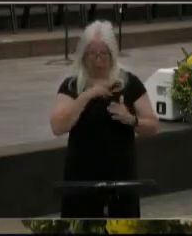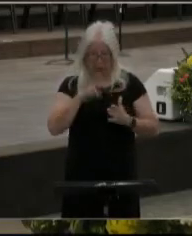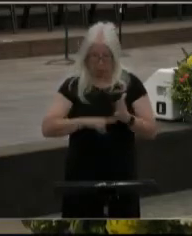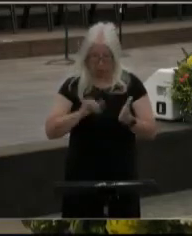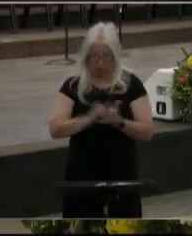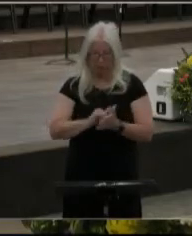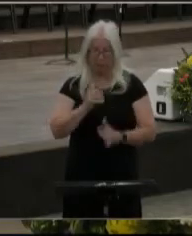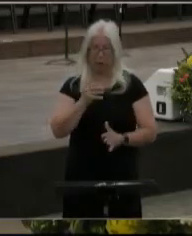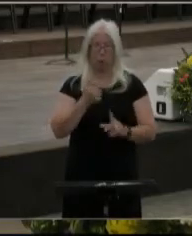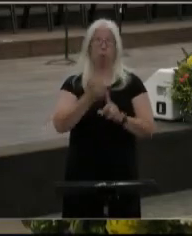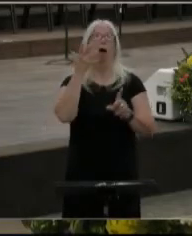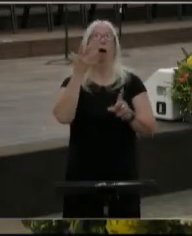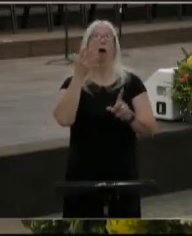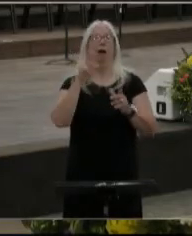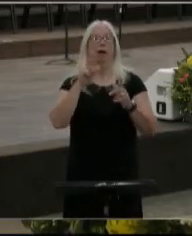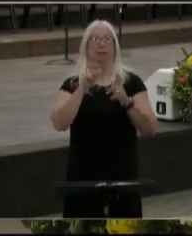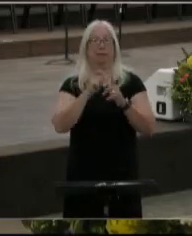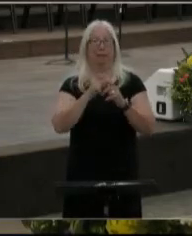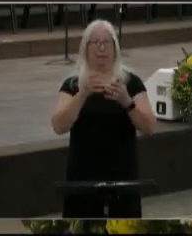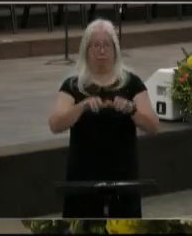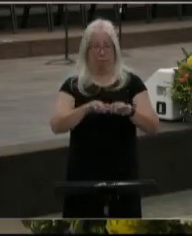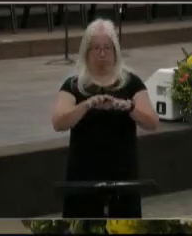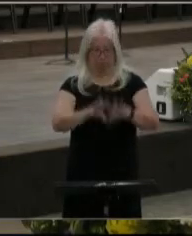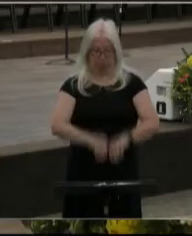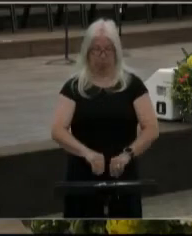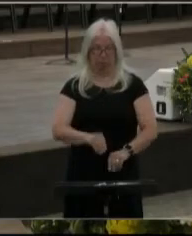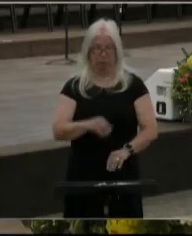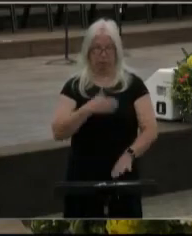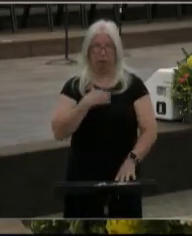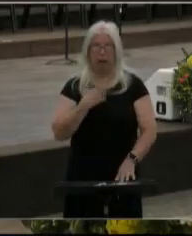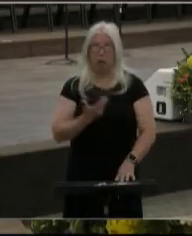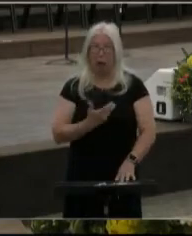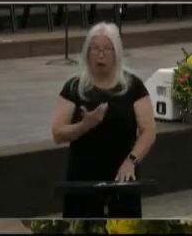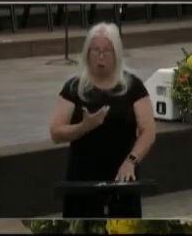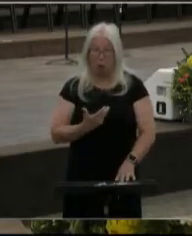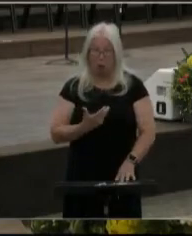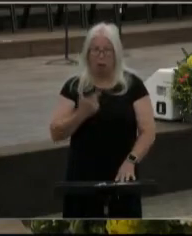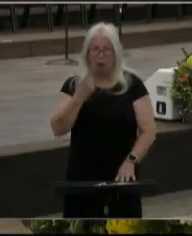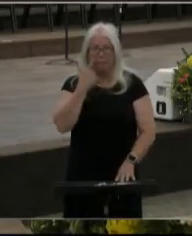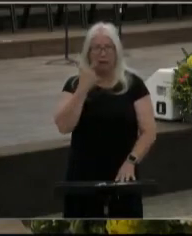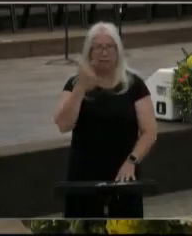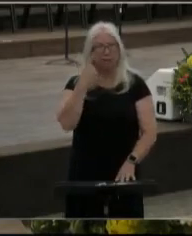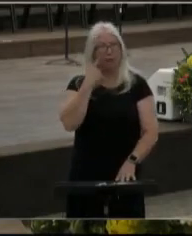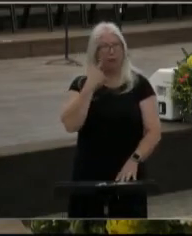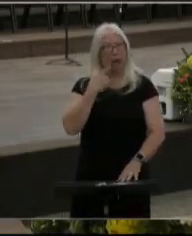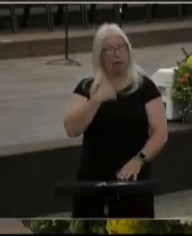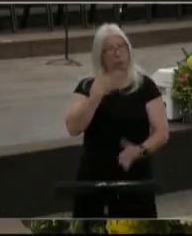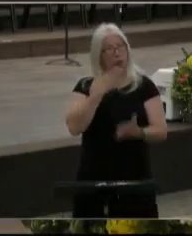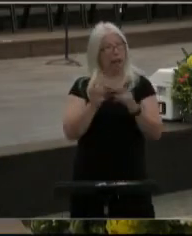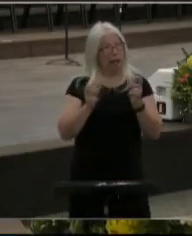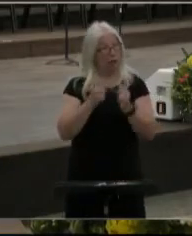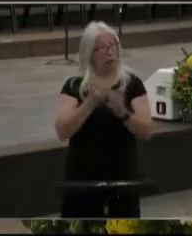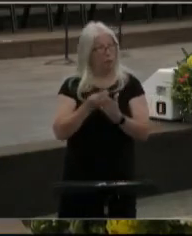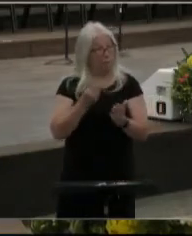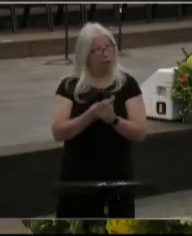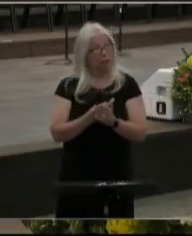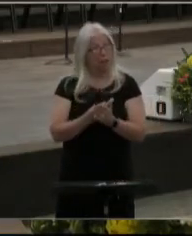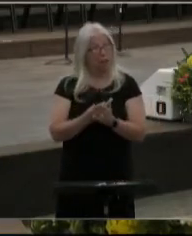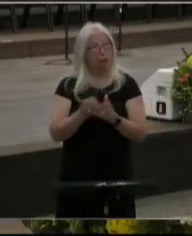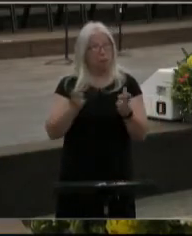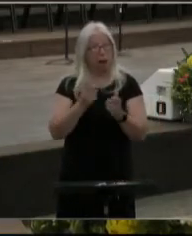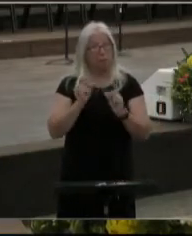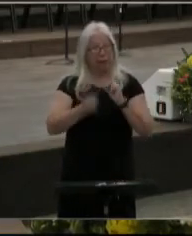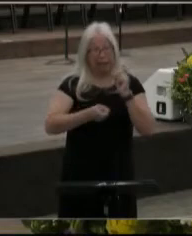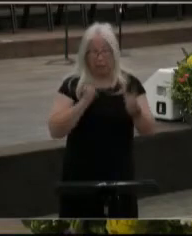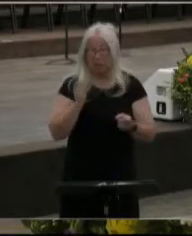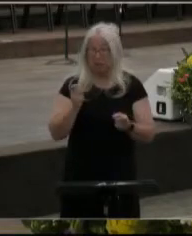this, and it's like, man, the keyboard fell apart. The air went out of my office. Because I want to think, you know, I've got a pretty good handle on money. I've got a pretty good handle on